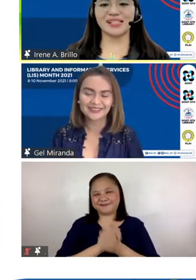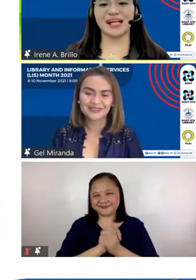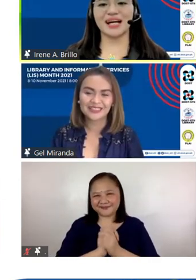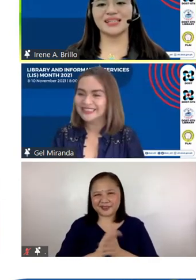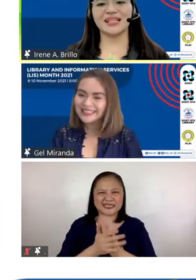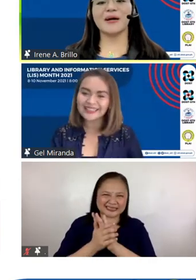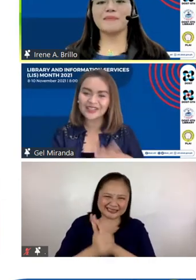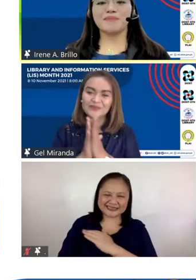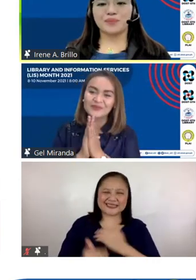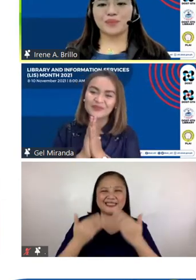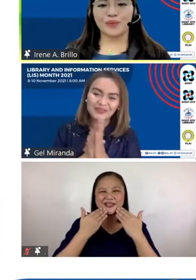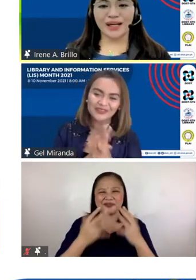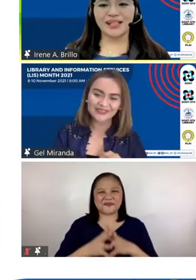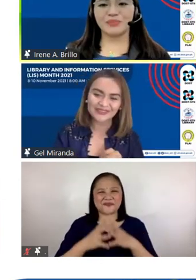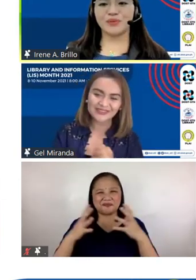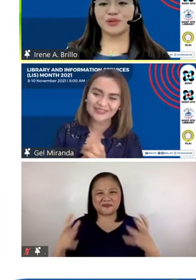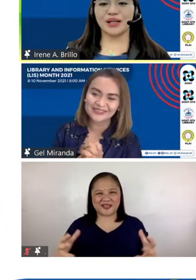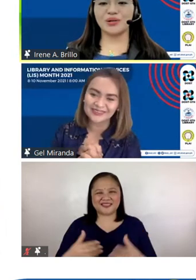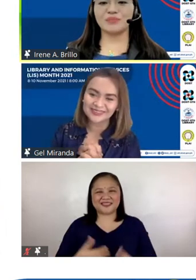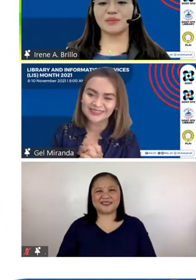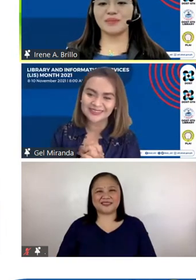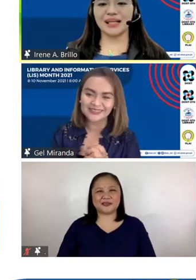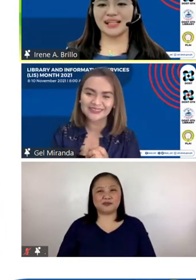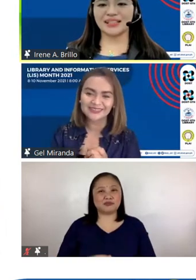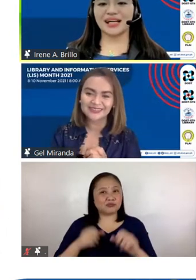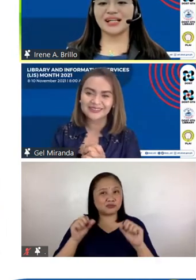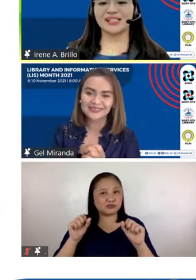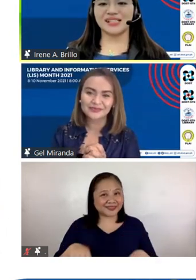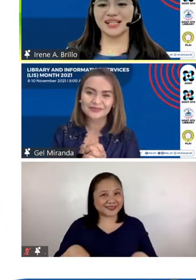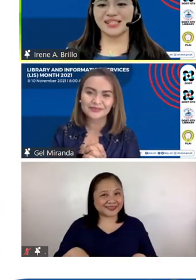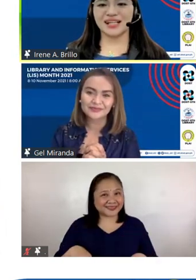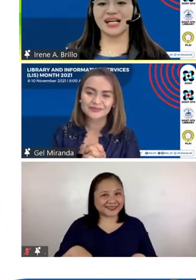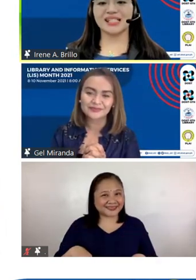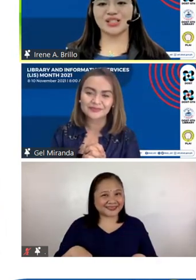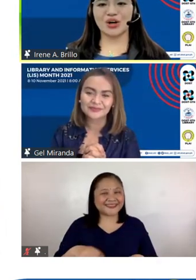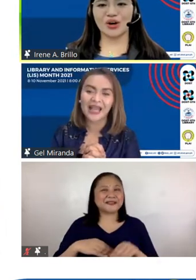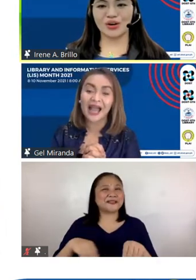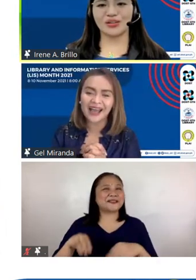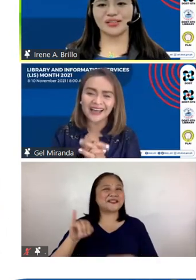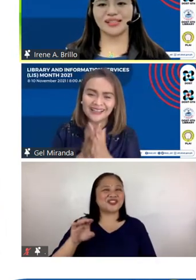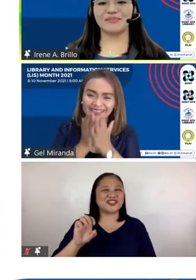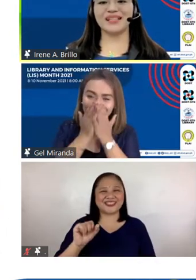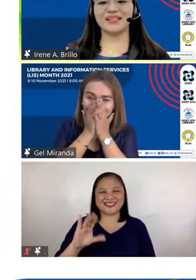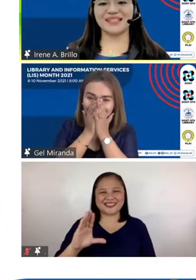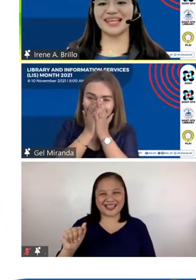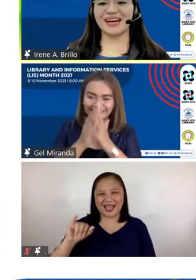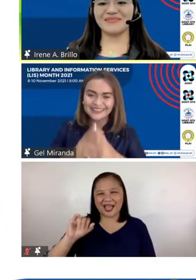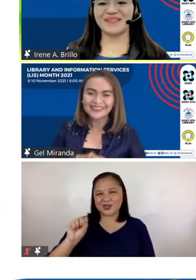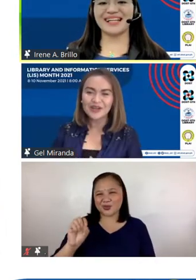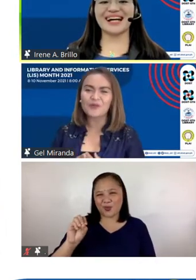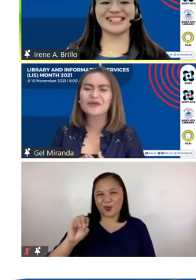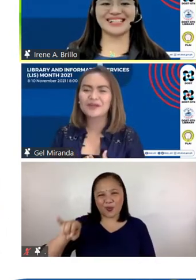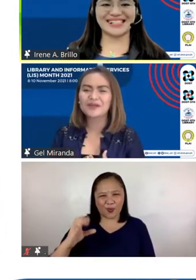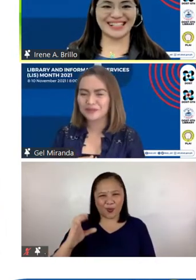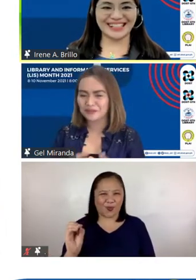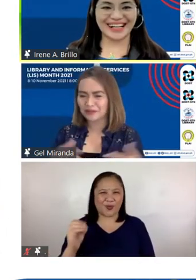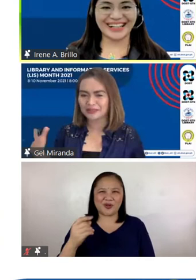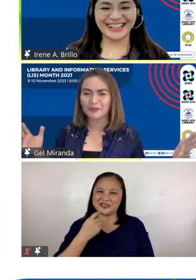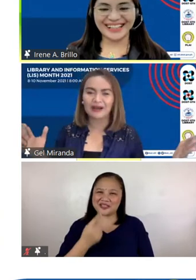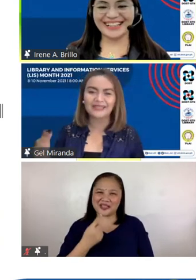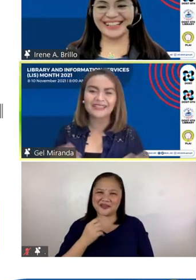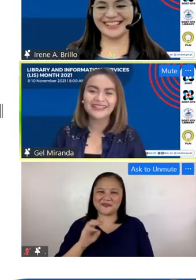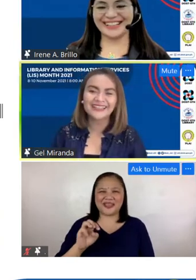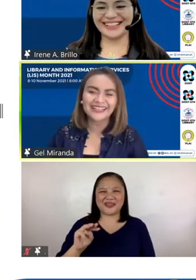so much. At pwede na po kayong pumalit kay Jessica Soho. Sabi ni Miss Emily